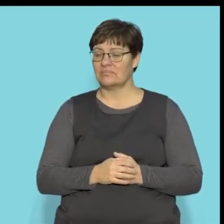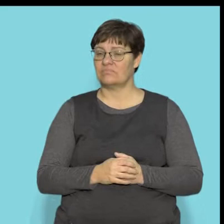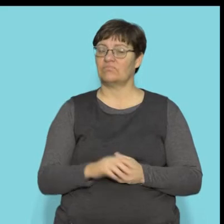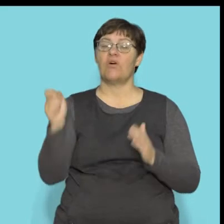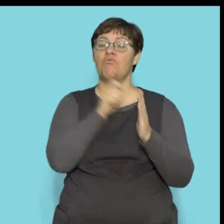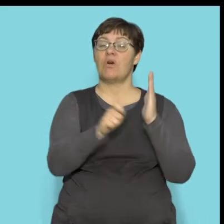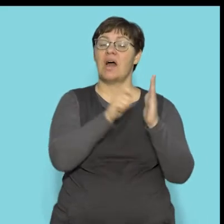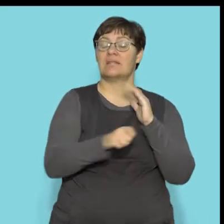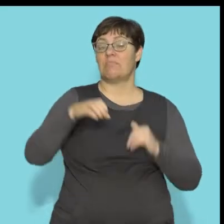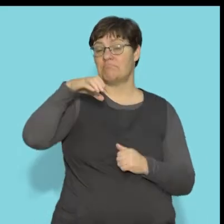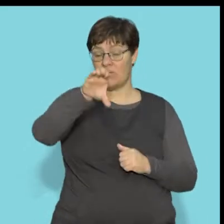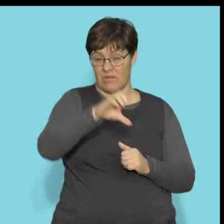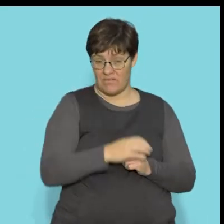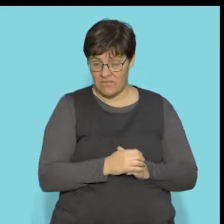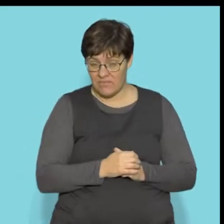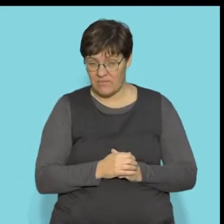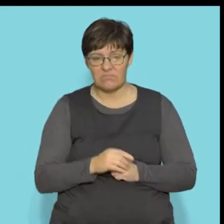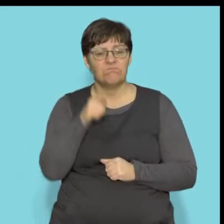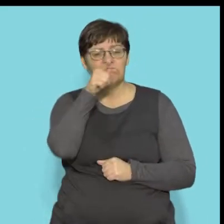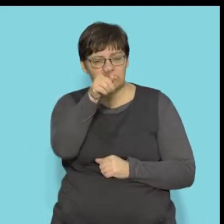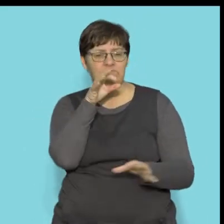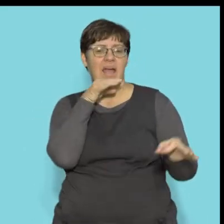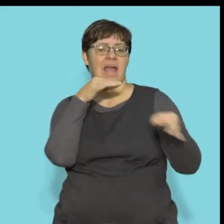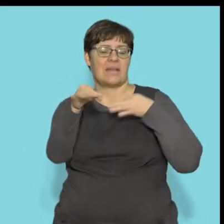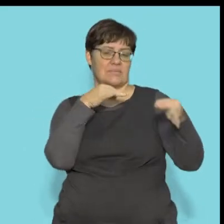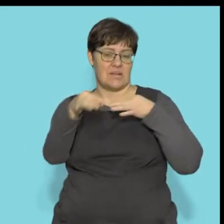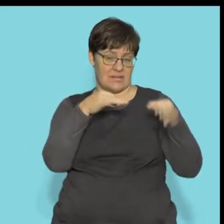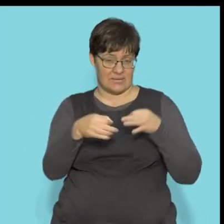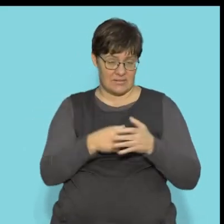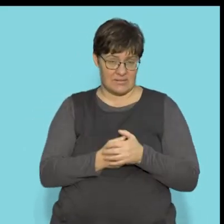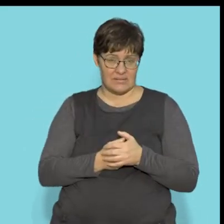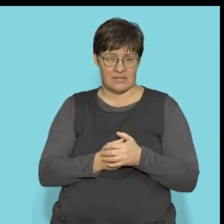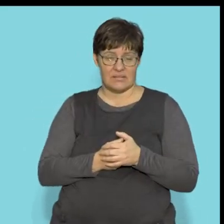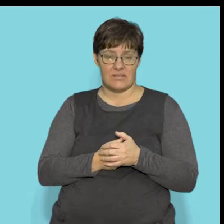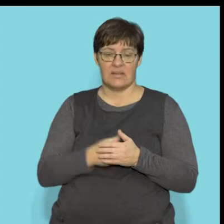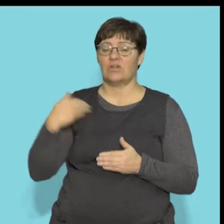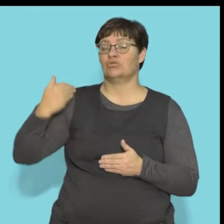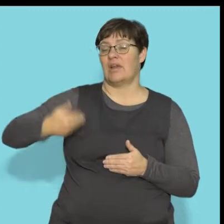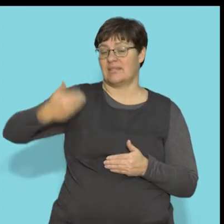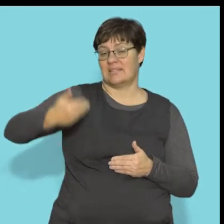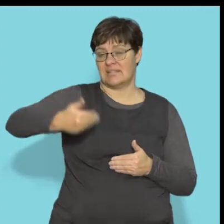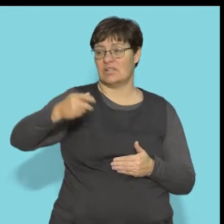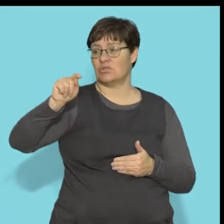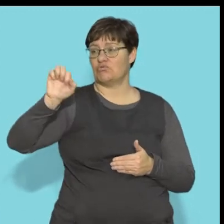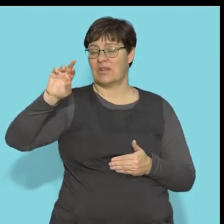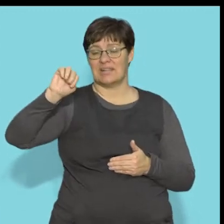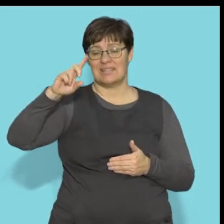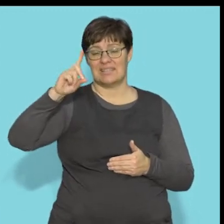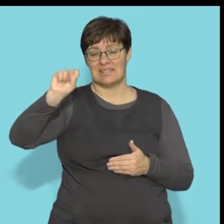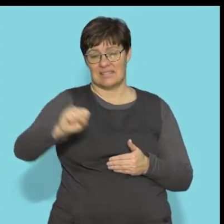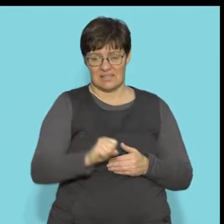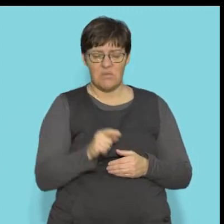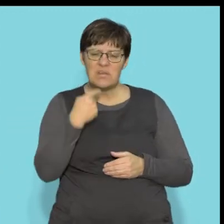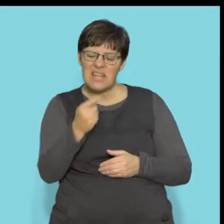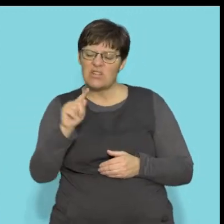Write a paragraph in which you describe the trends. And remember, when we talk